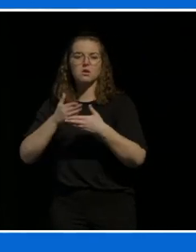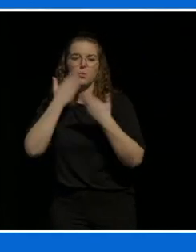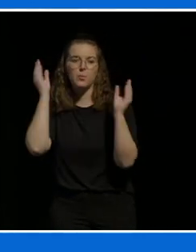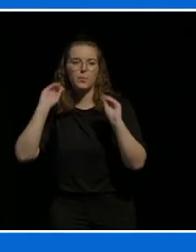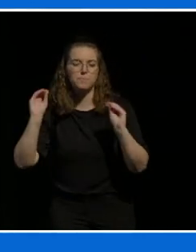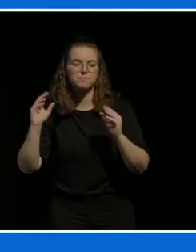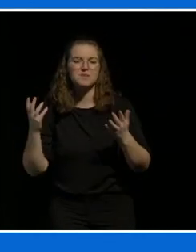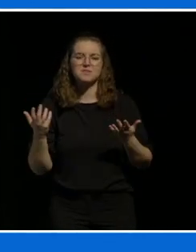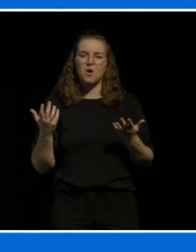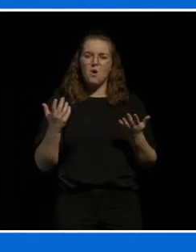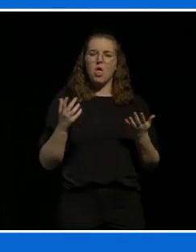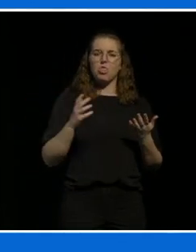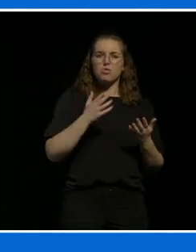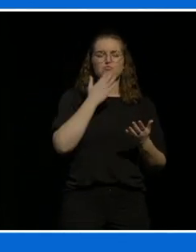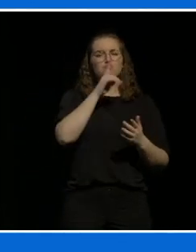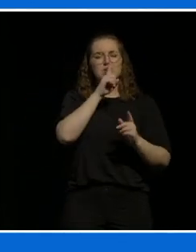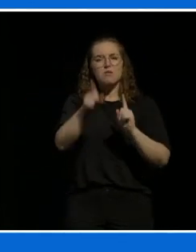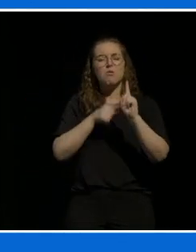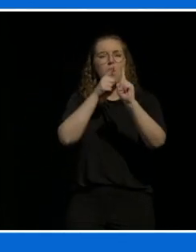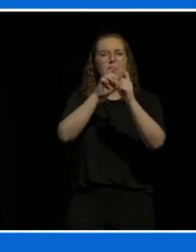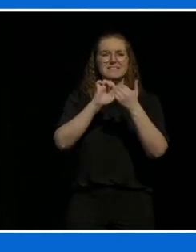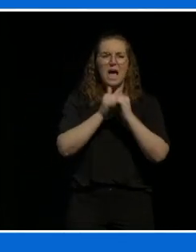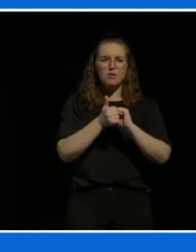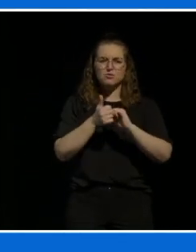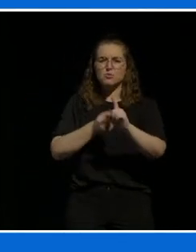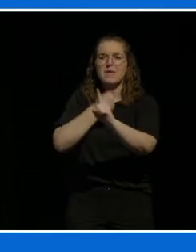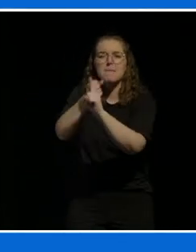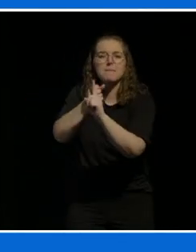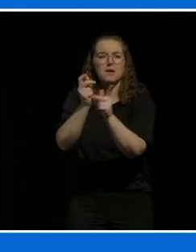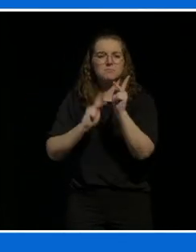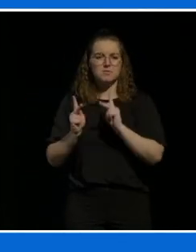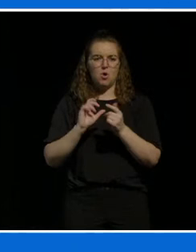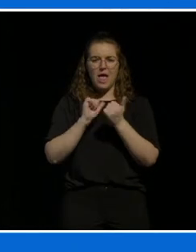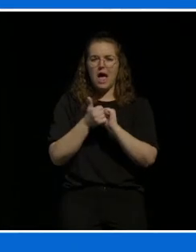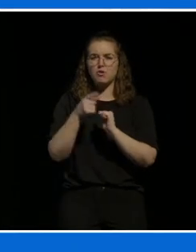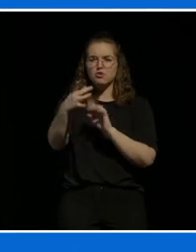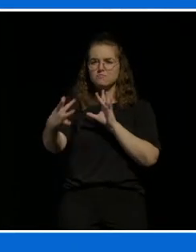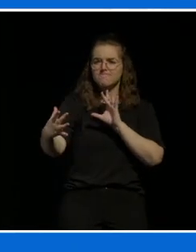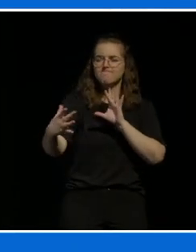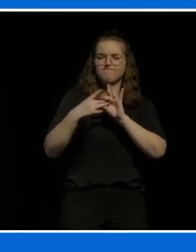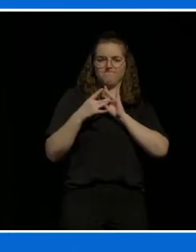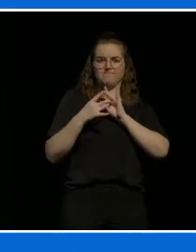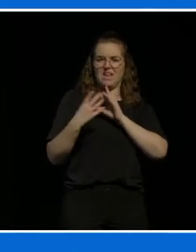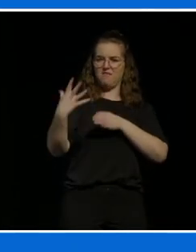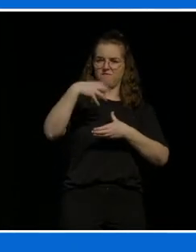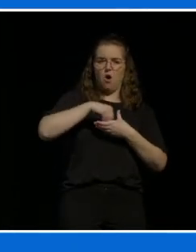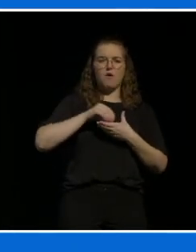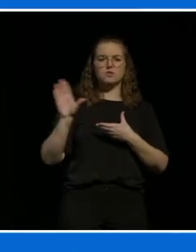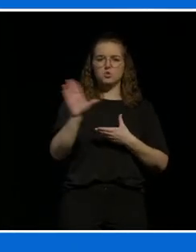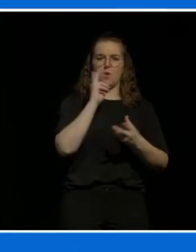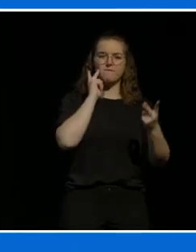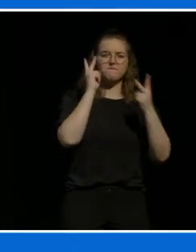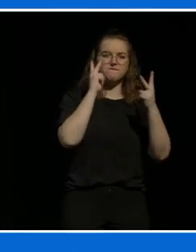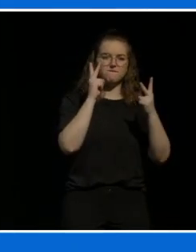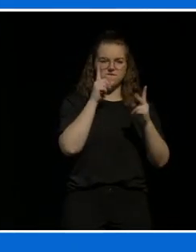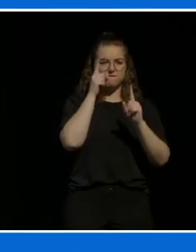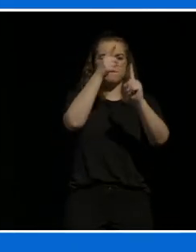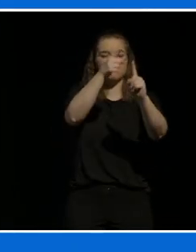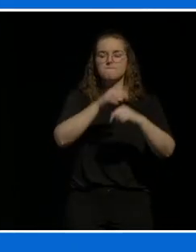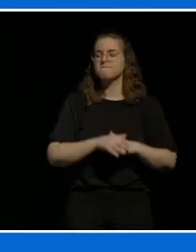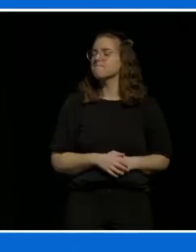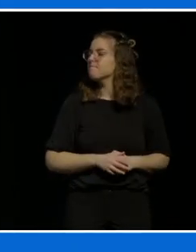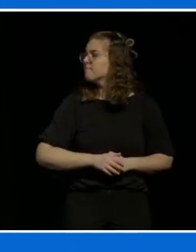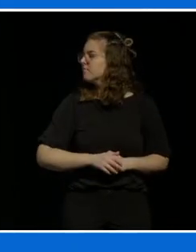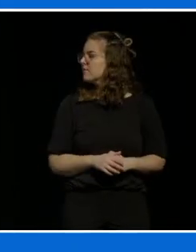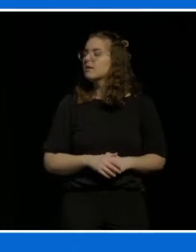able to share their voices? And how do you get them involved in the vision that you're trying to share? I would also say,